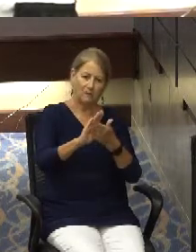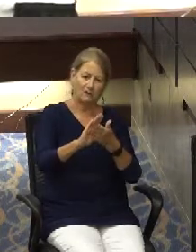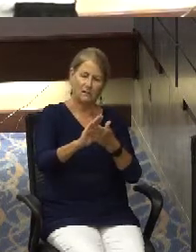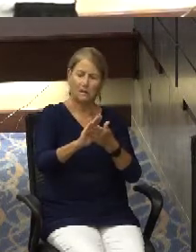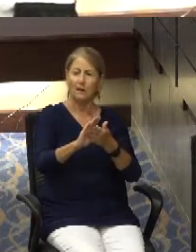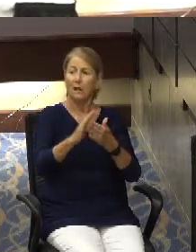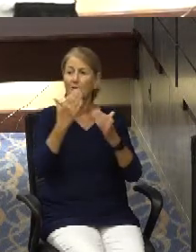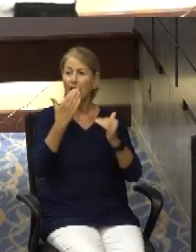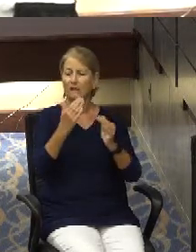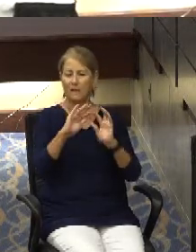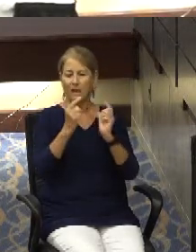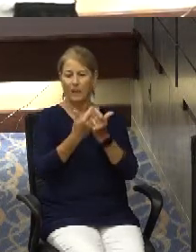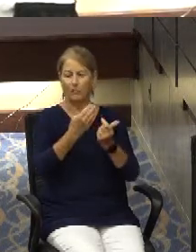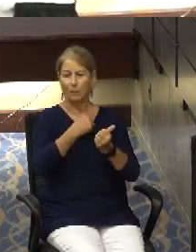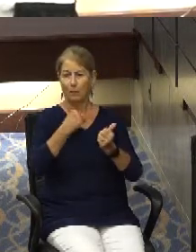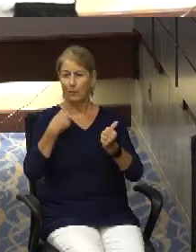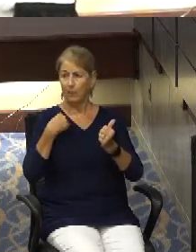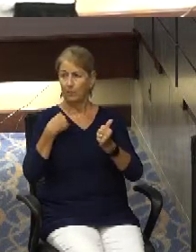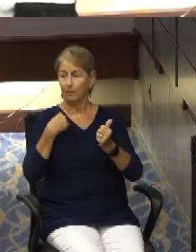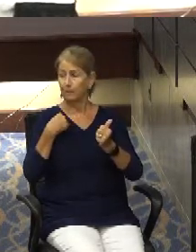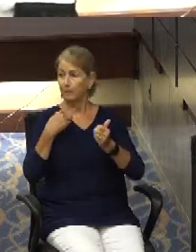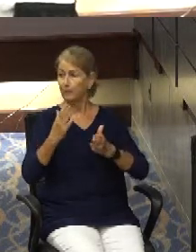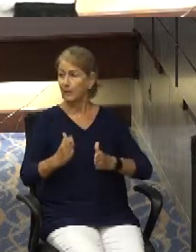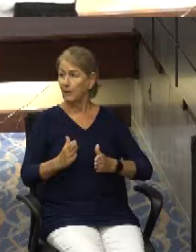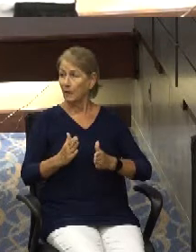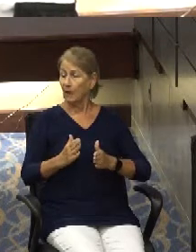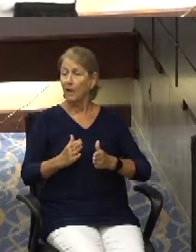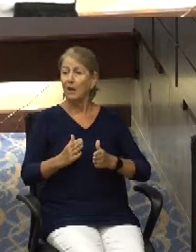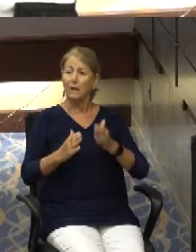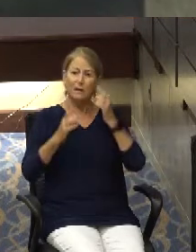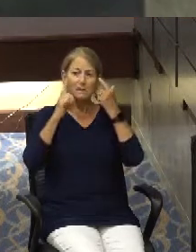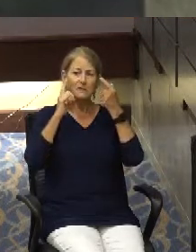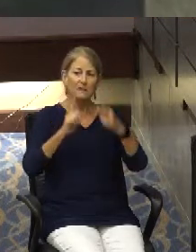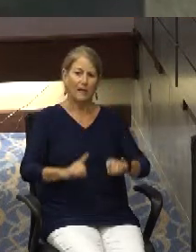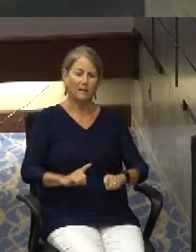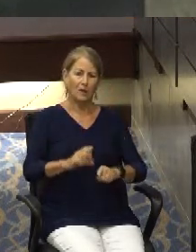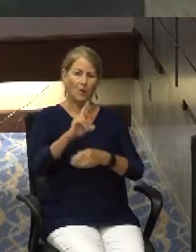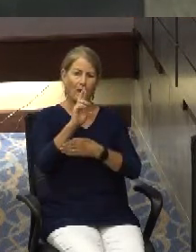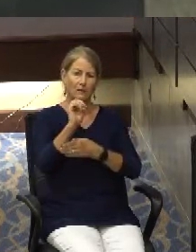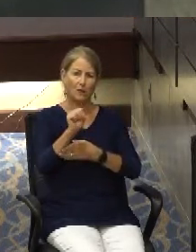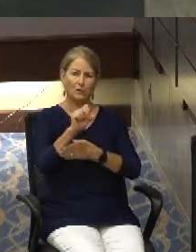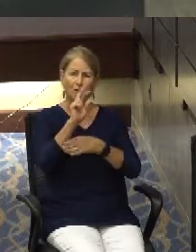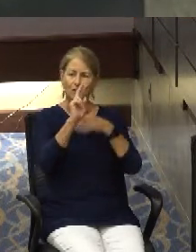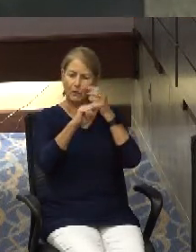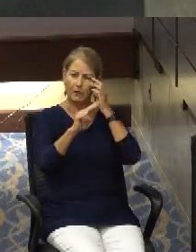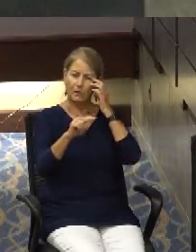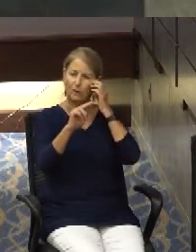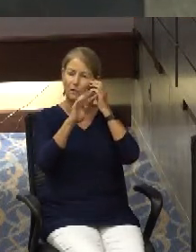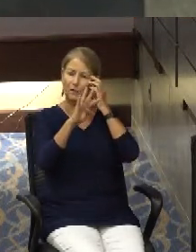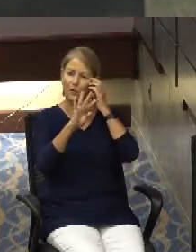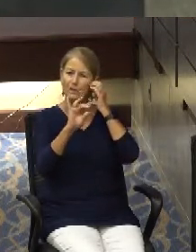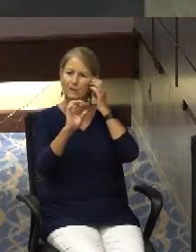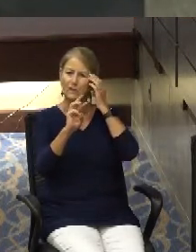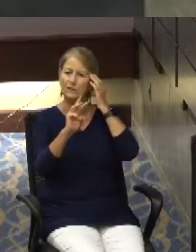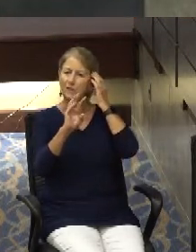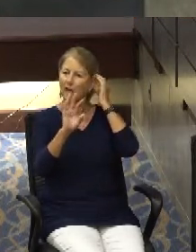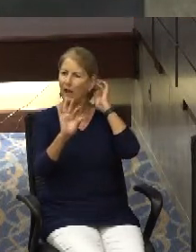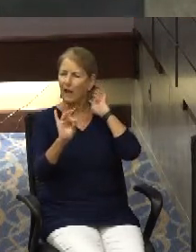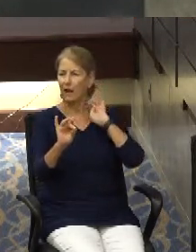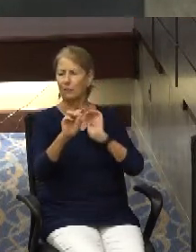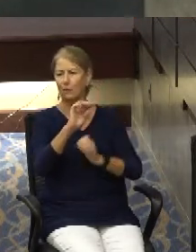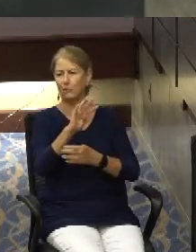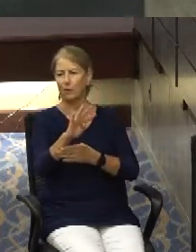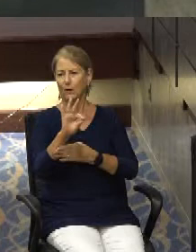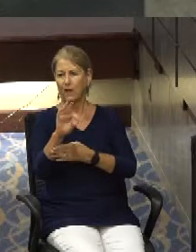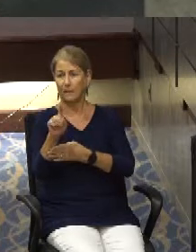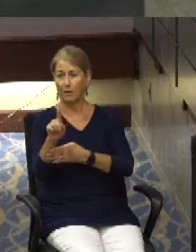Thanks, Councilmember. All right, the consent agenda includes resolutions 2022-468 through 491. Are there any items council would